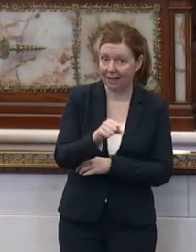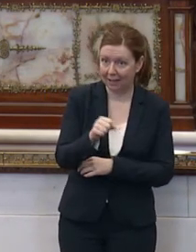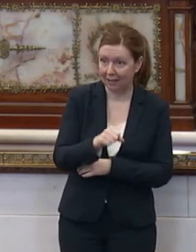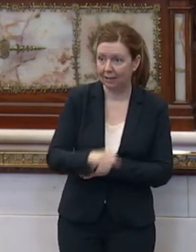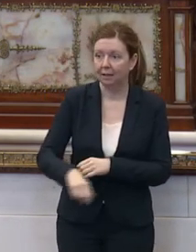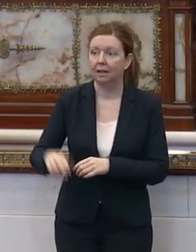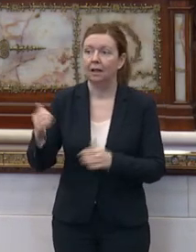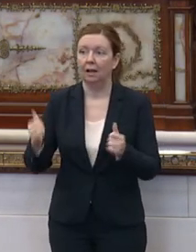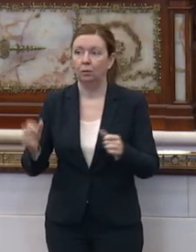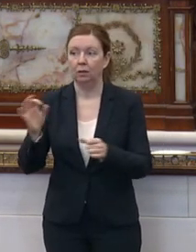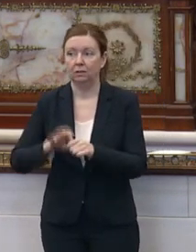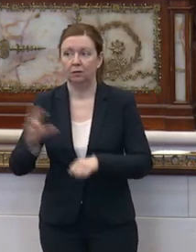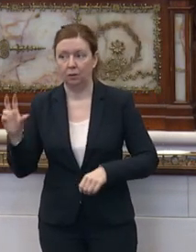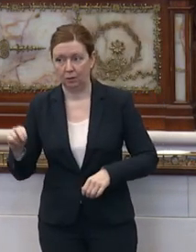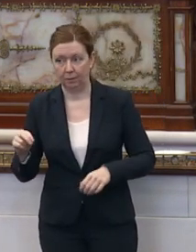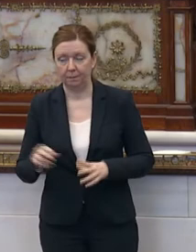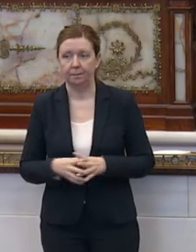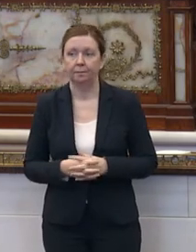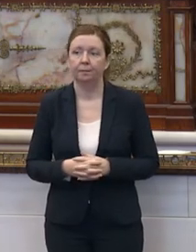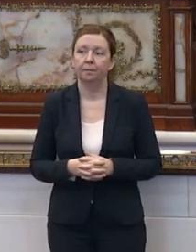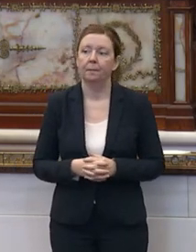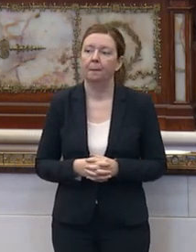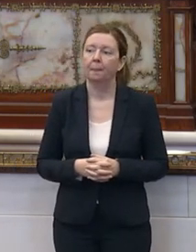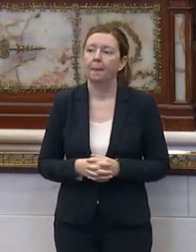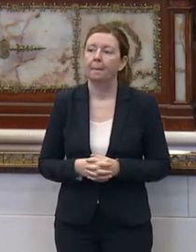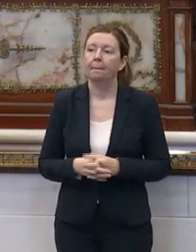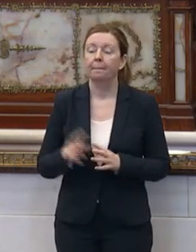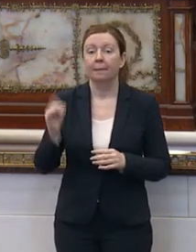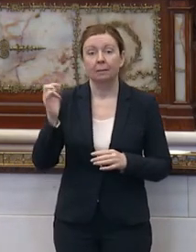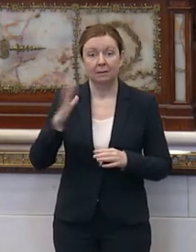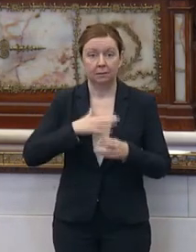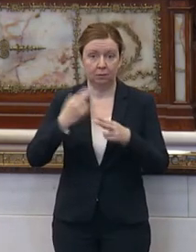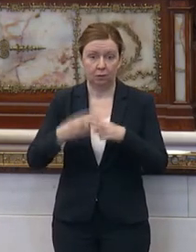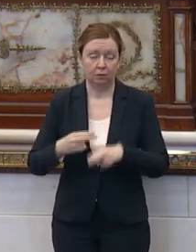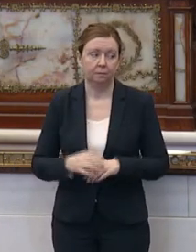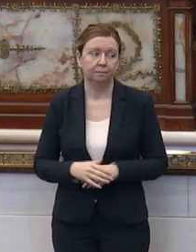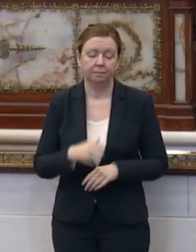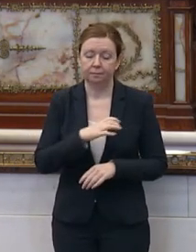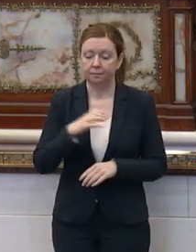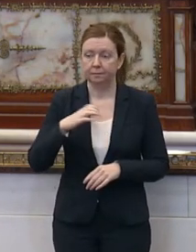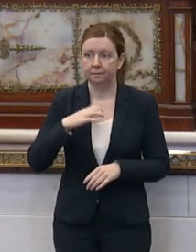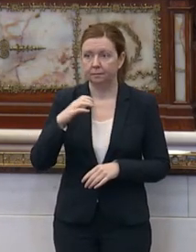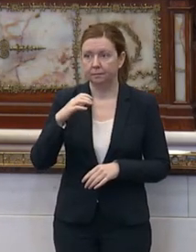is voting aye and those bills for which the member is voting nay. Mr. Decker, please call the roll.